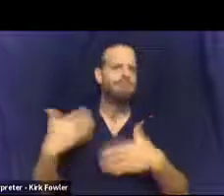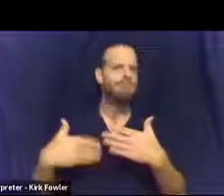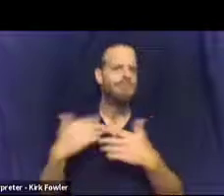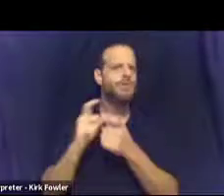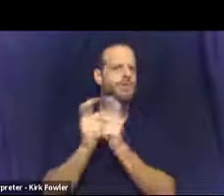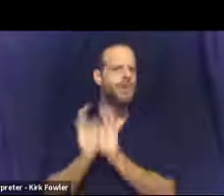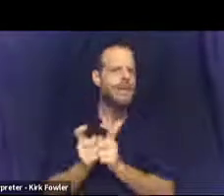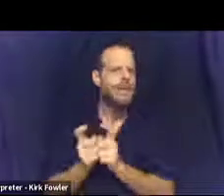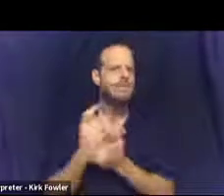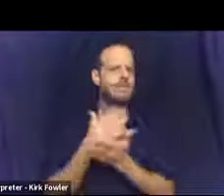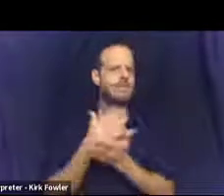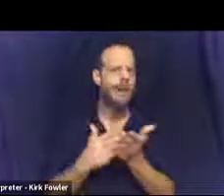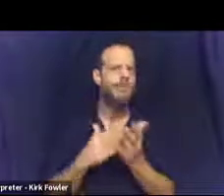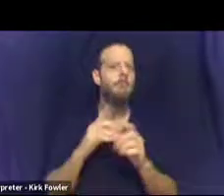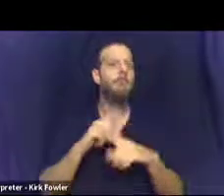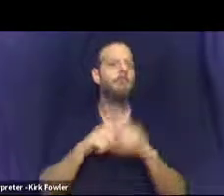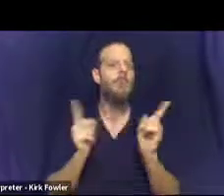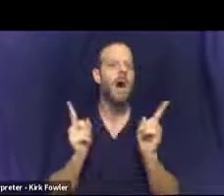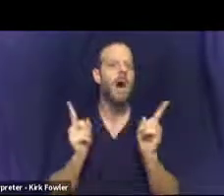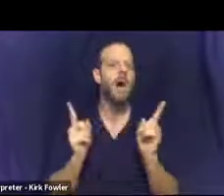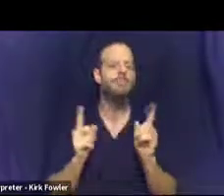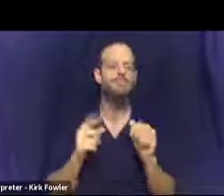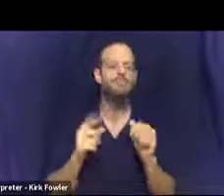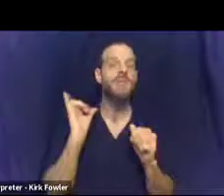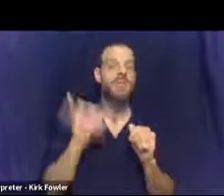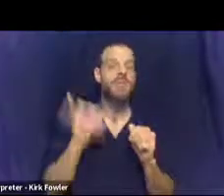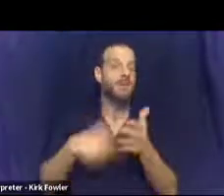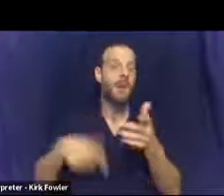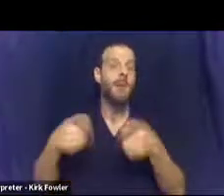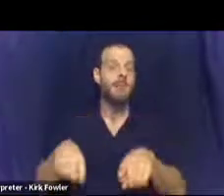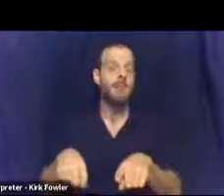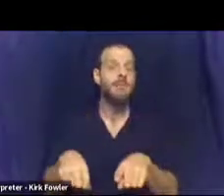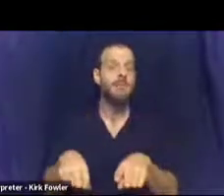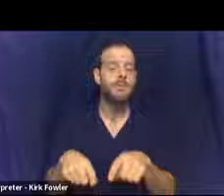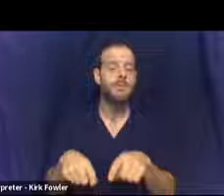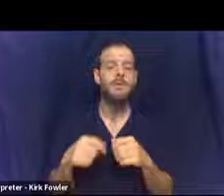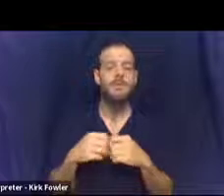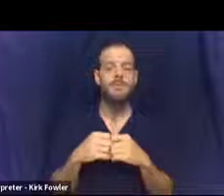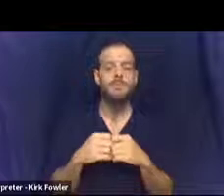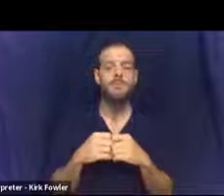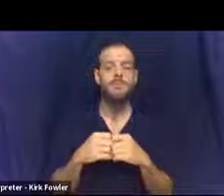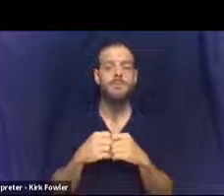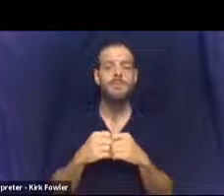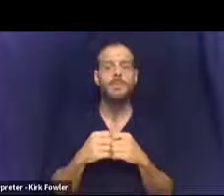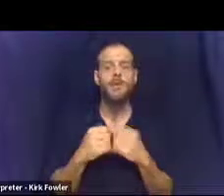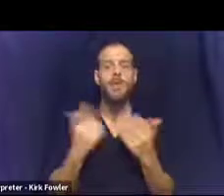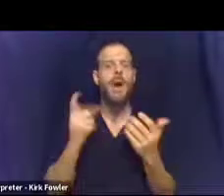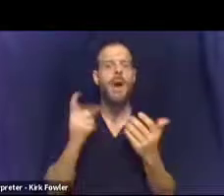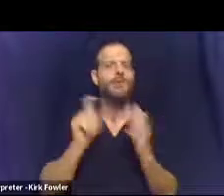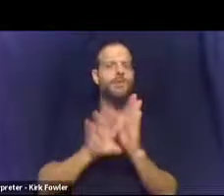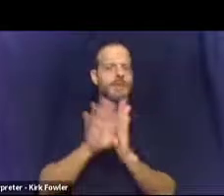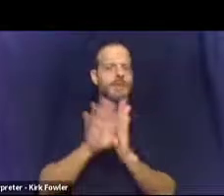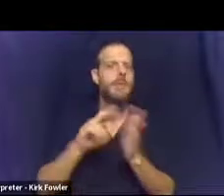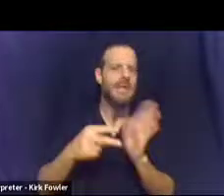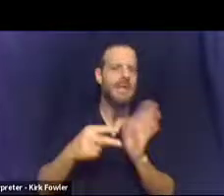there are going to be things that we're going to need to build in meaning for, and that's OK.